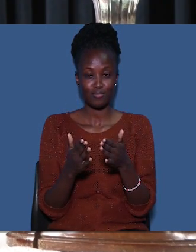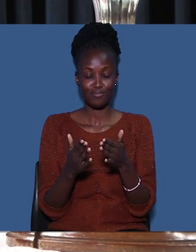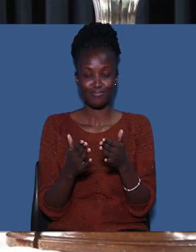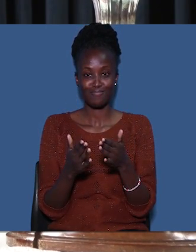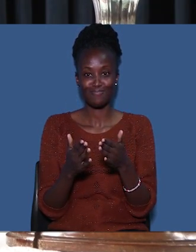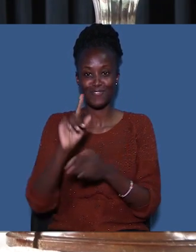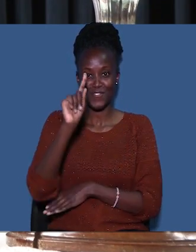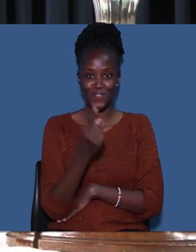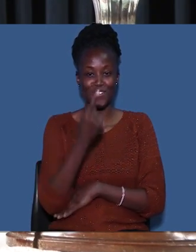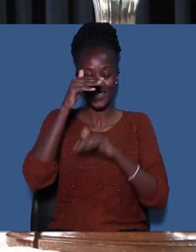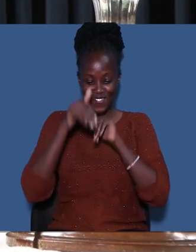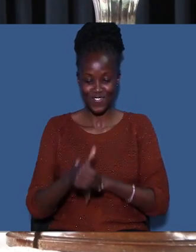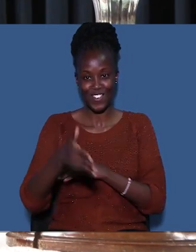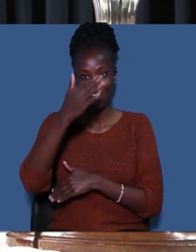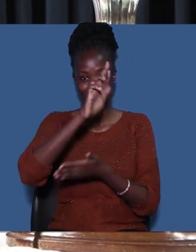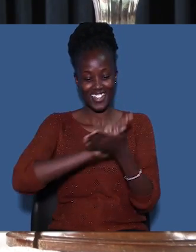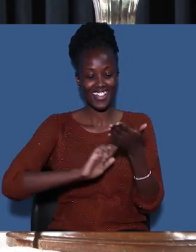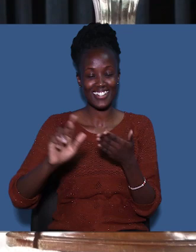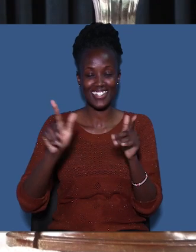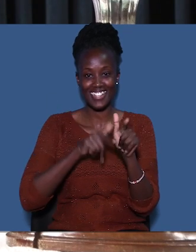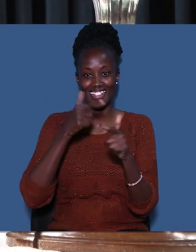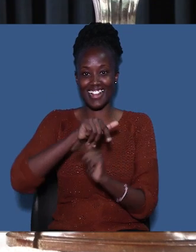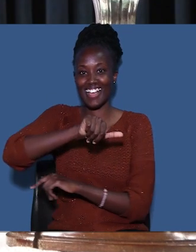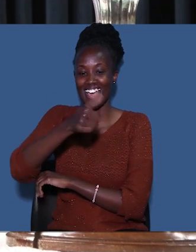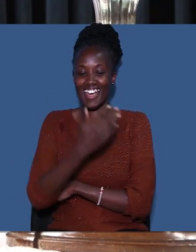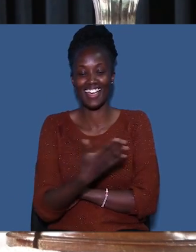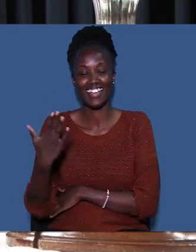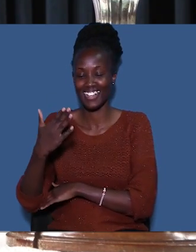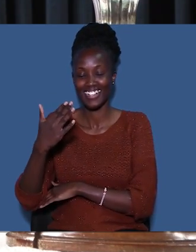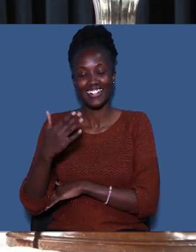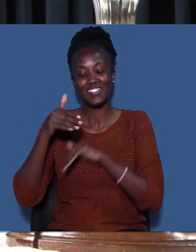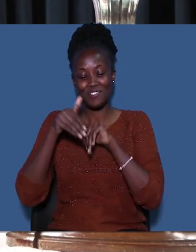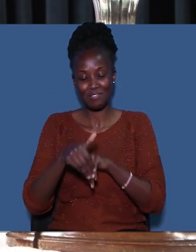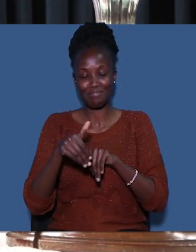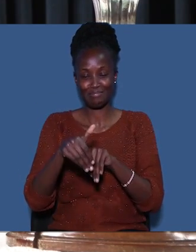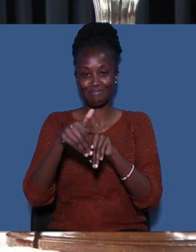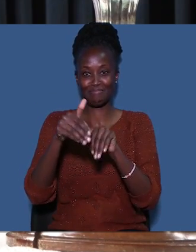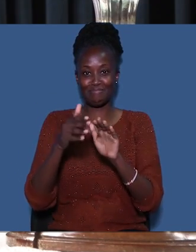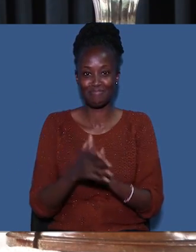and his righteousness, and all else will fall into place